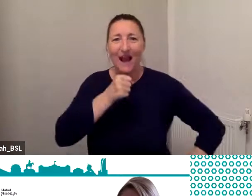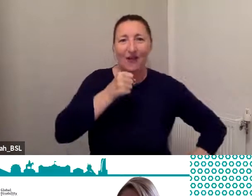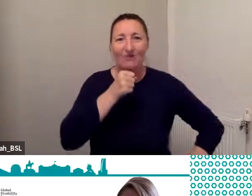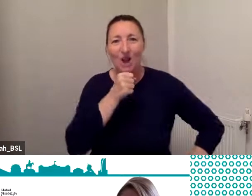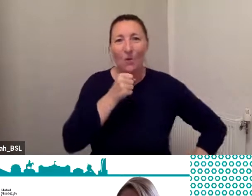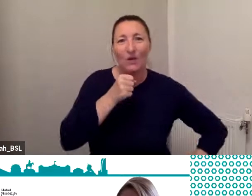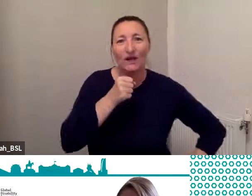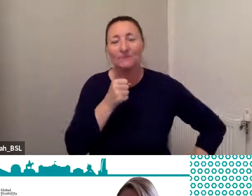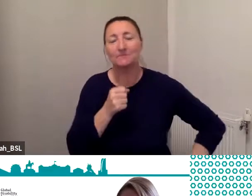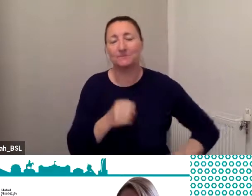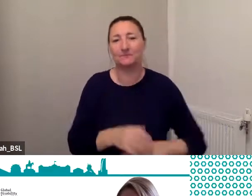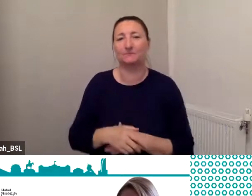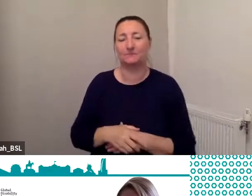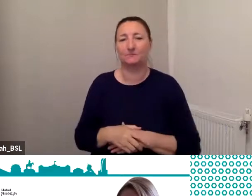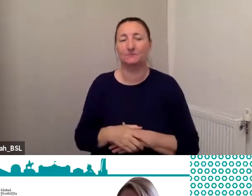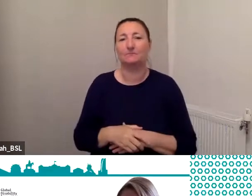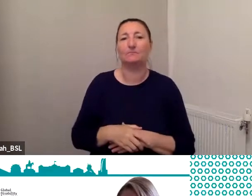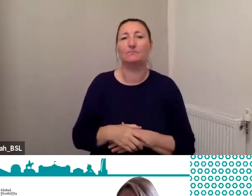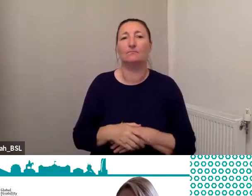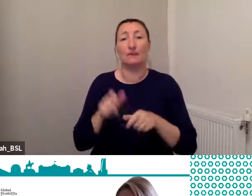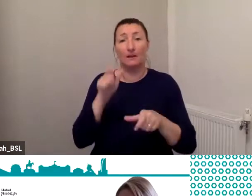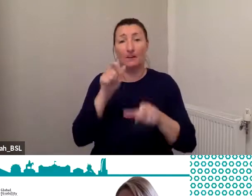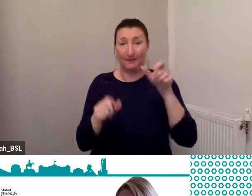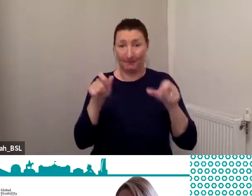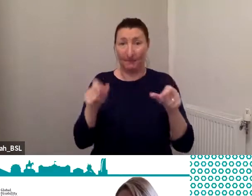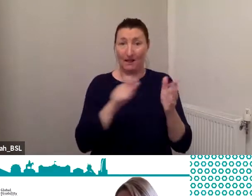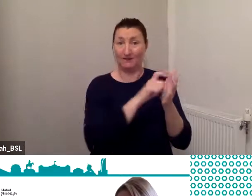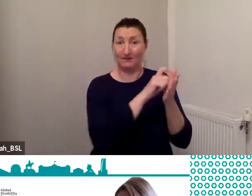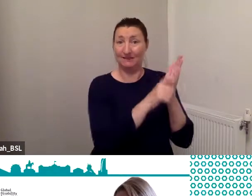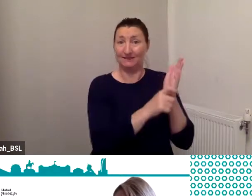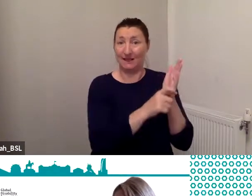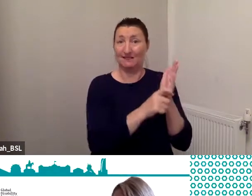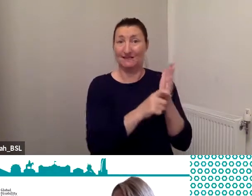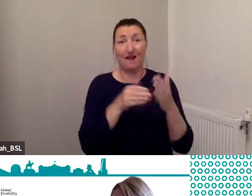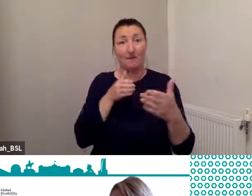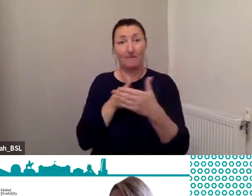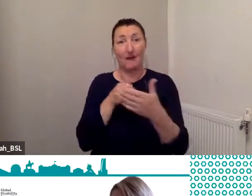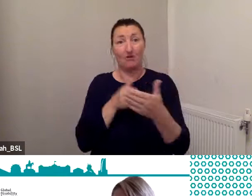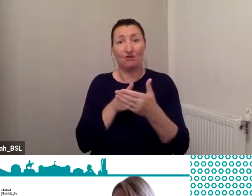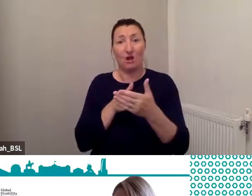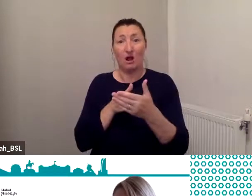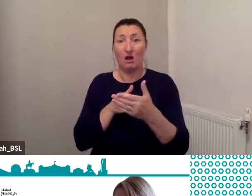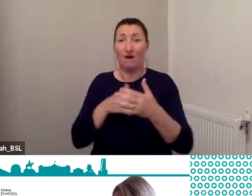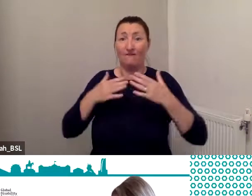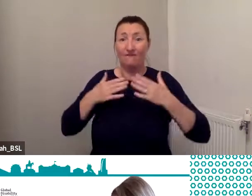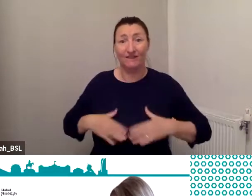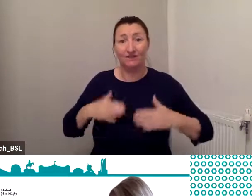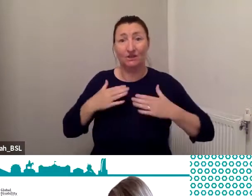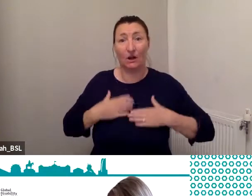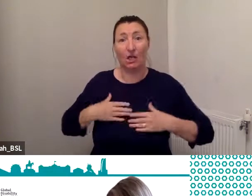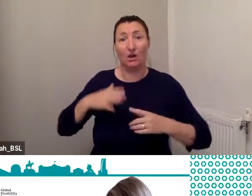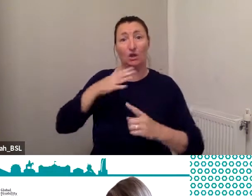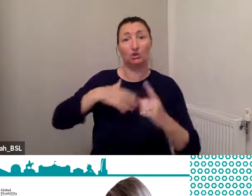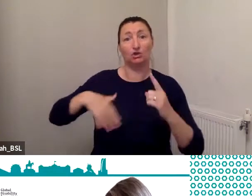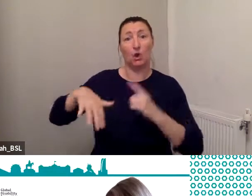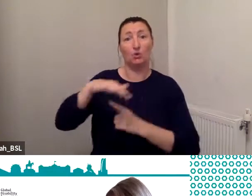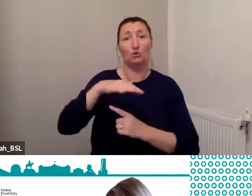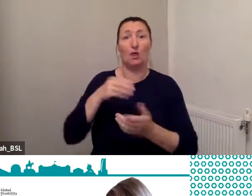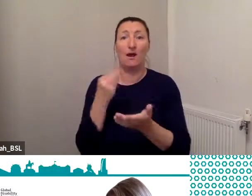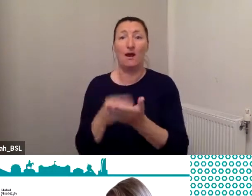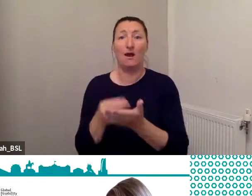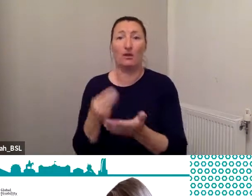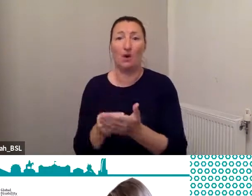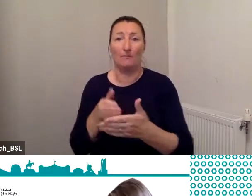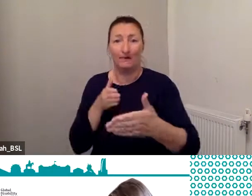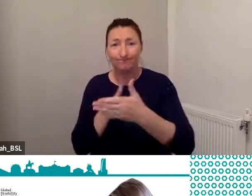We found that people with disabilities experience physical, social, and economic barriers to accessing the built environment. And this includes things like